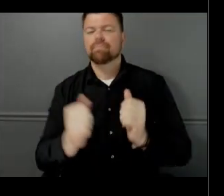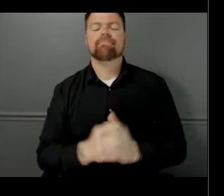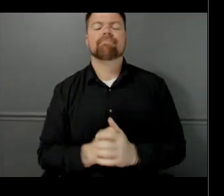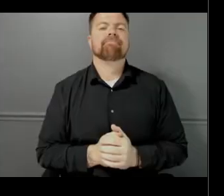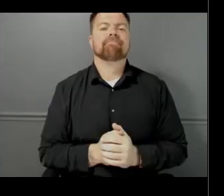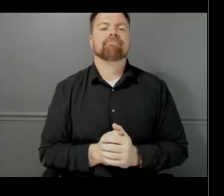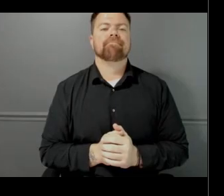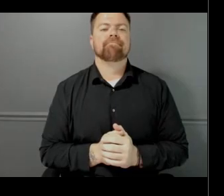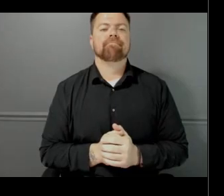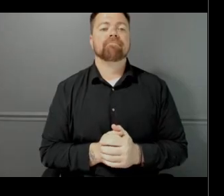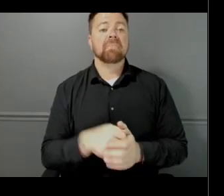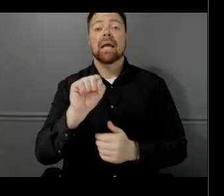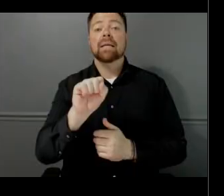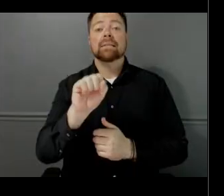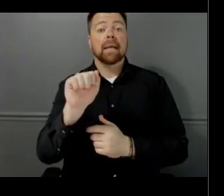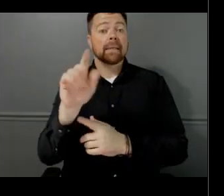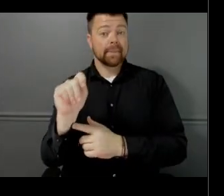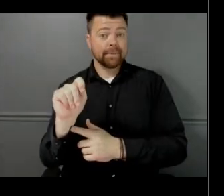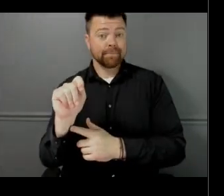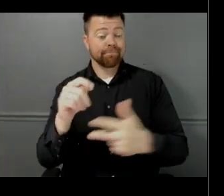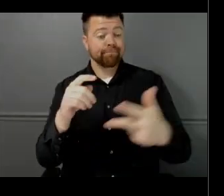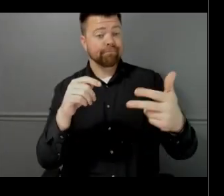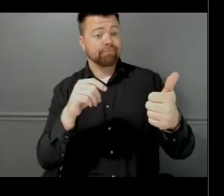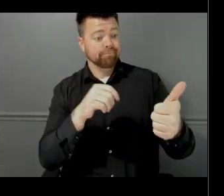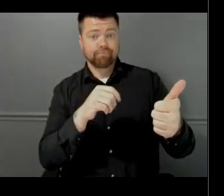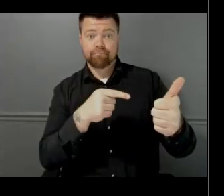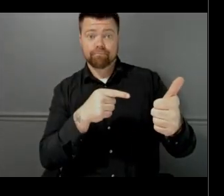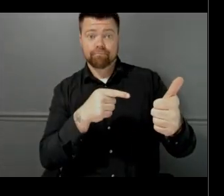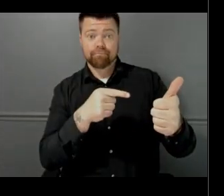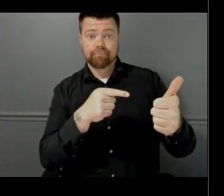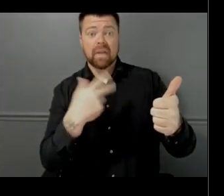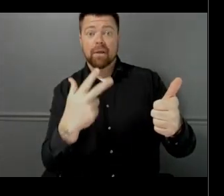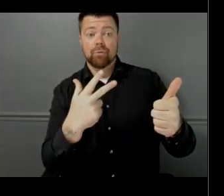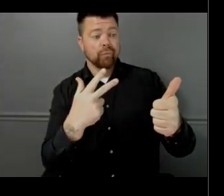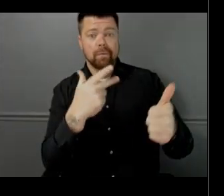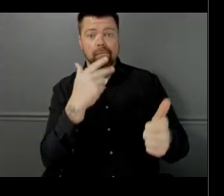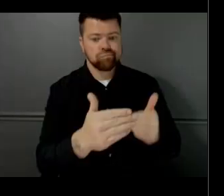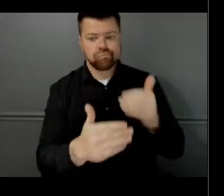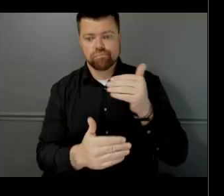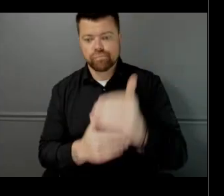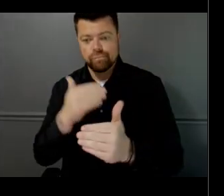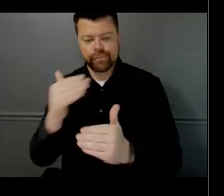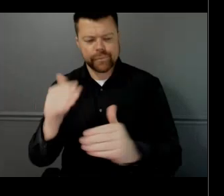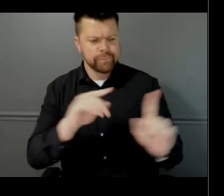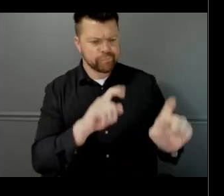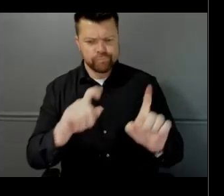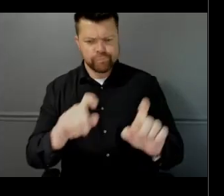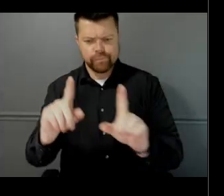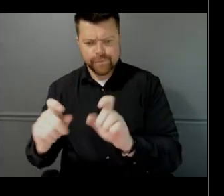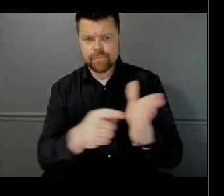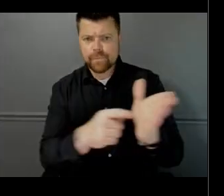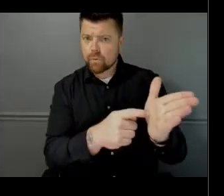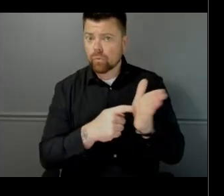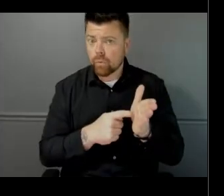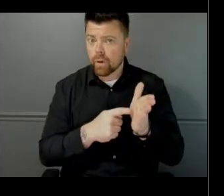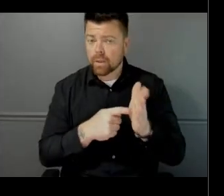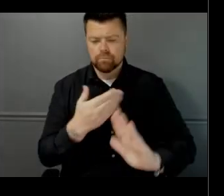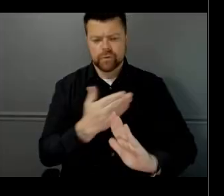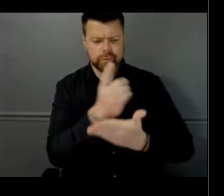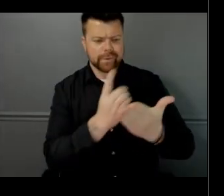The site analysis test is a 3-step test that requires a